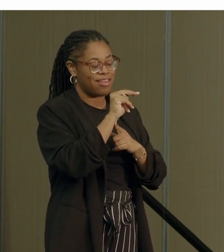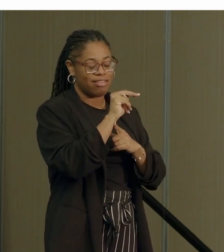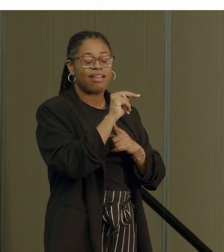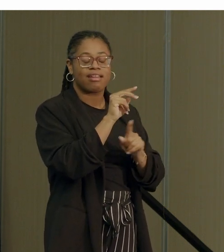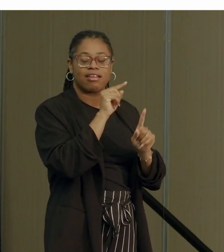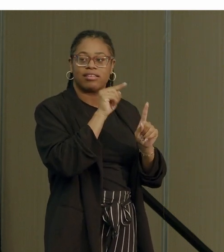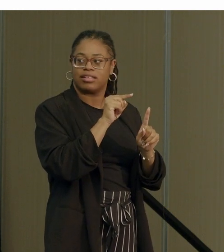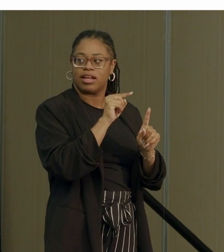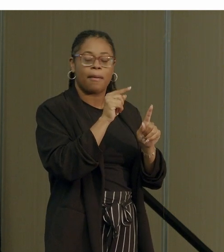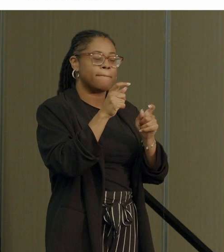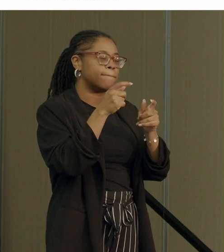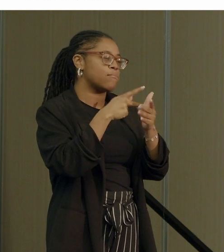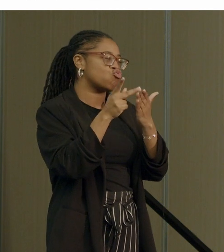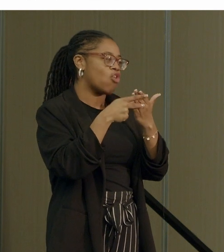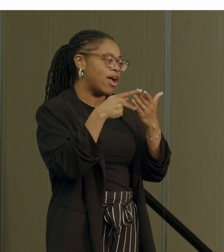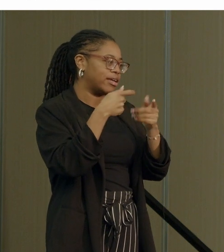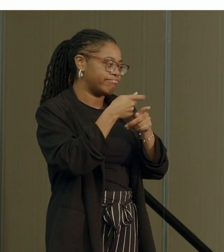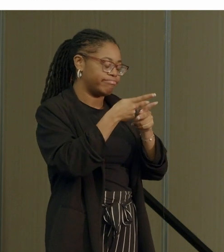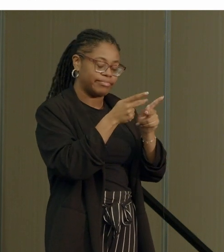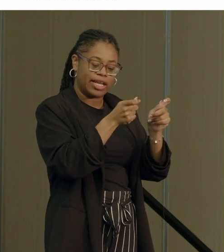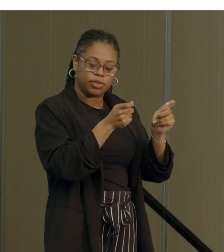Chromebook.